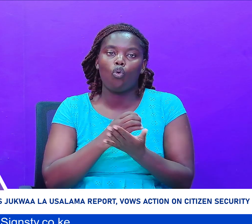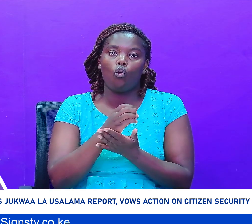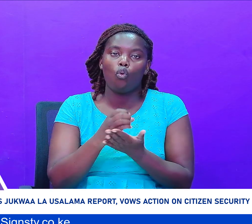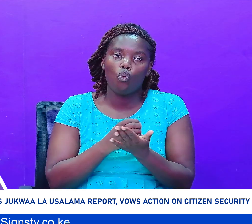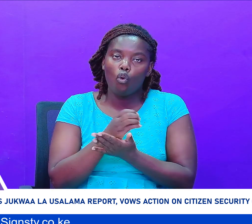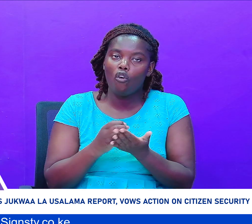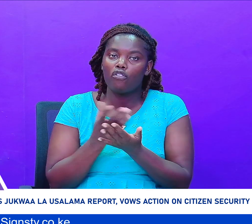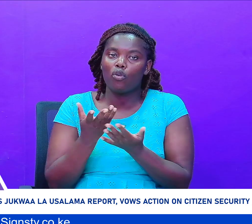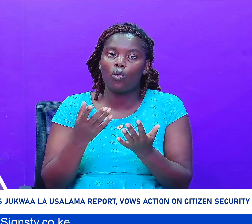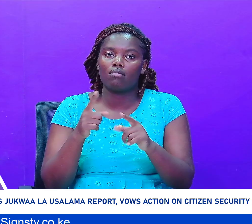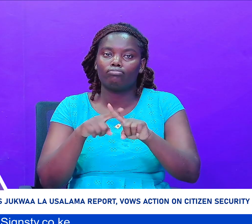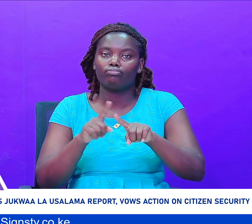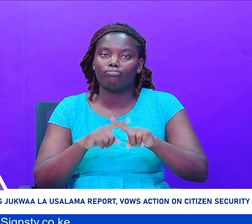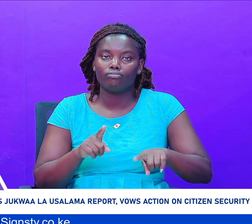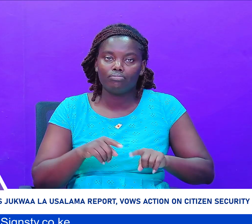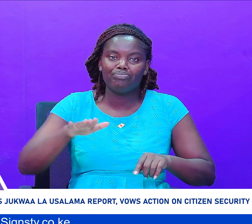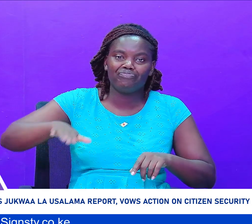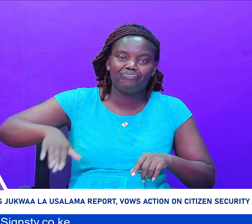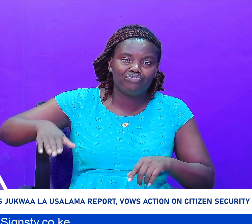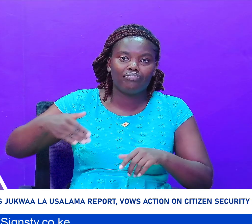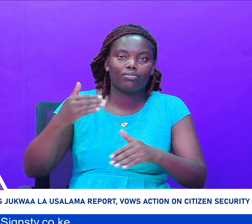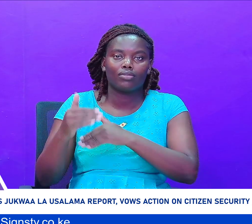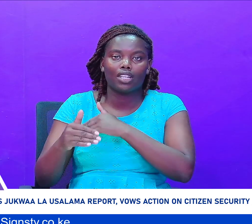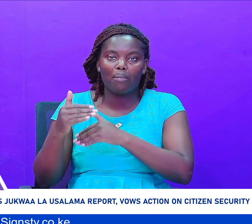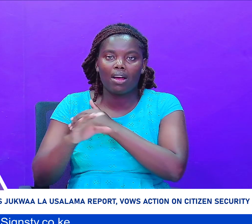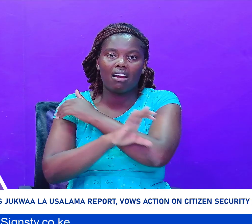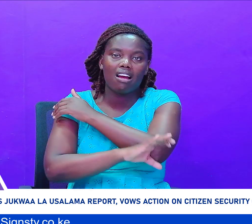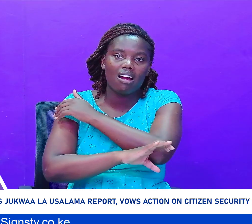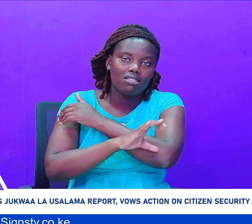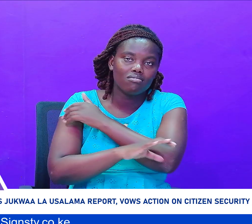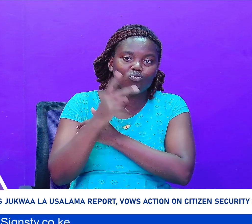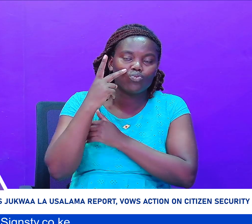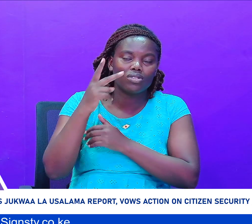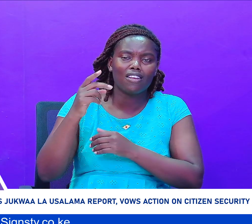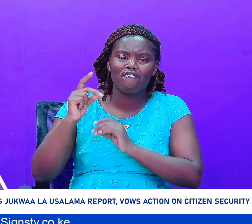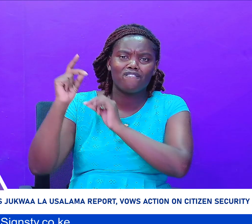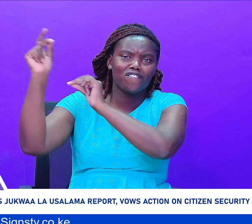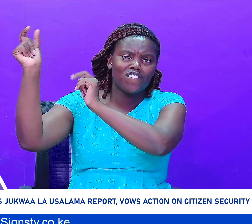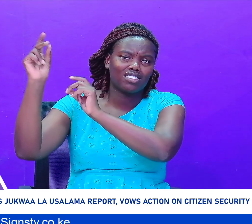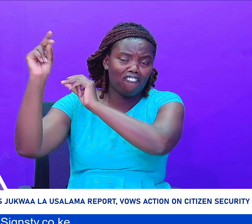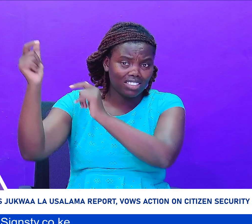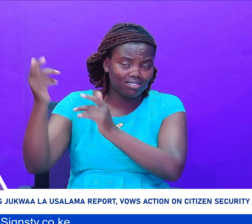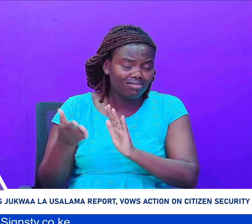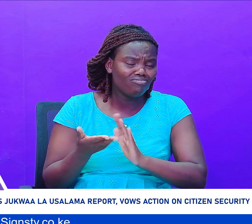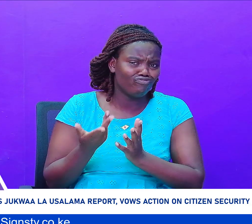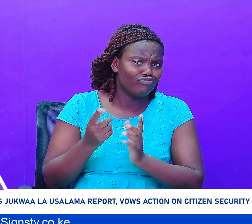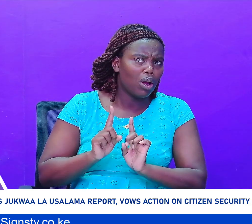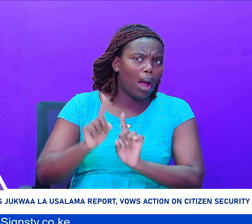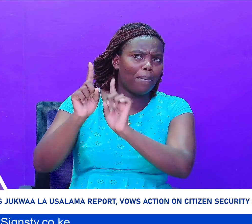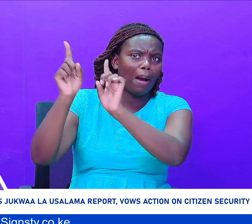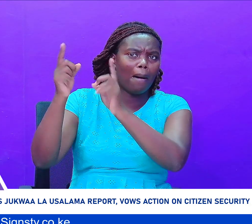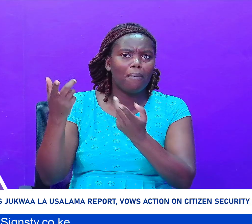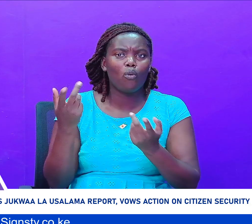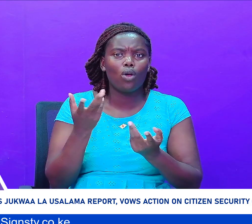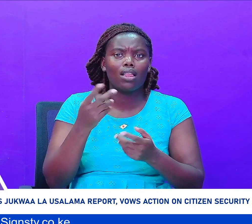Mr. Oparanya emphasized that Kenya's domestic uptake of its own coffee severely lags behind neighboring